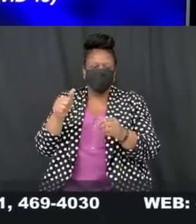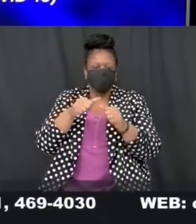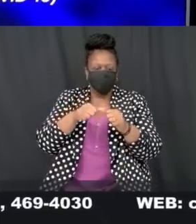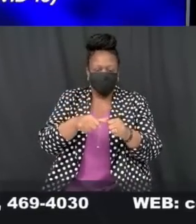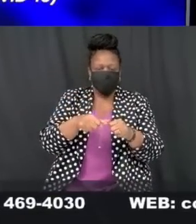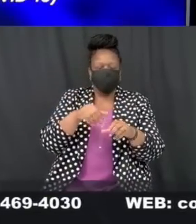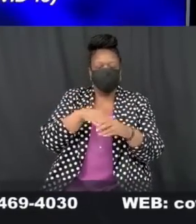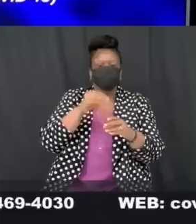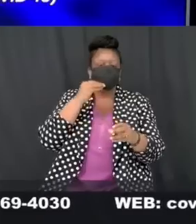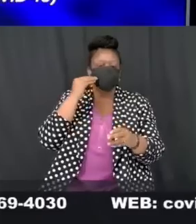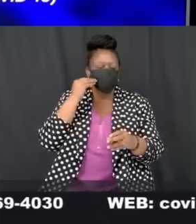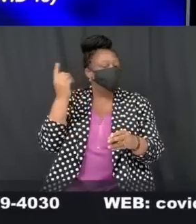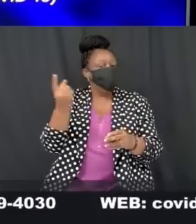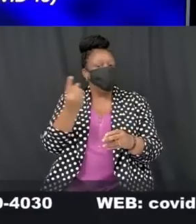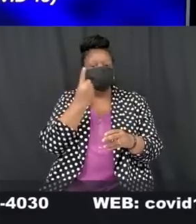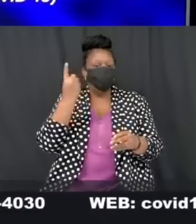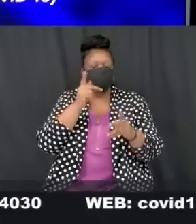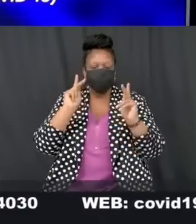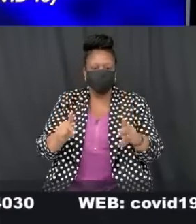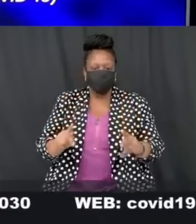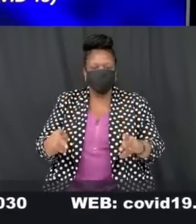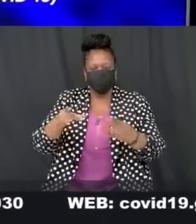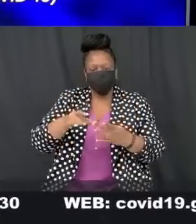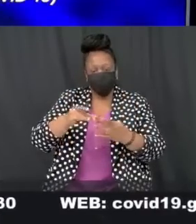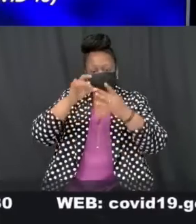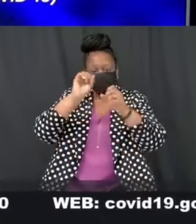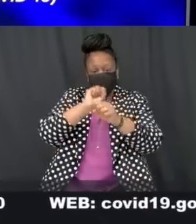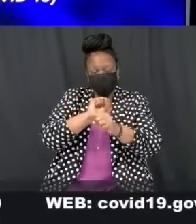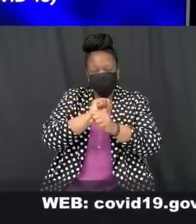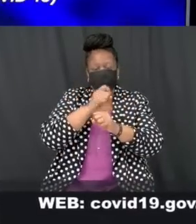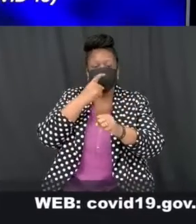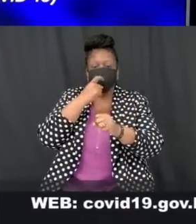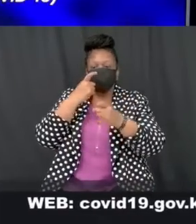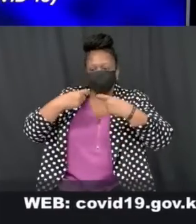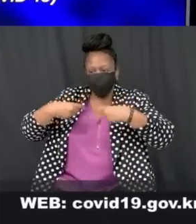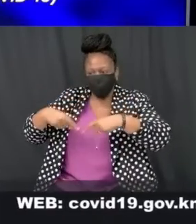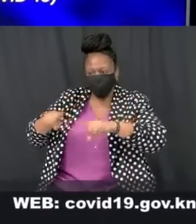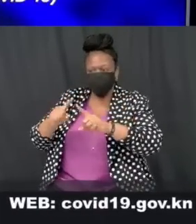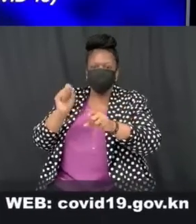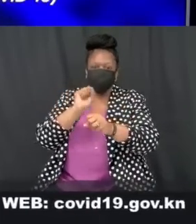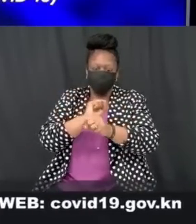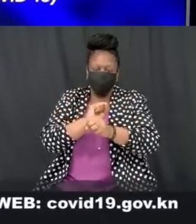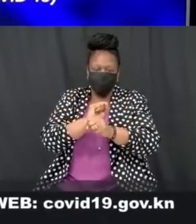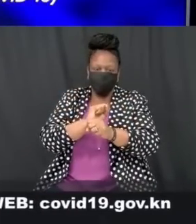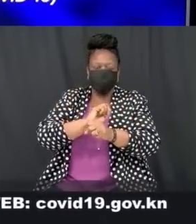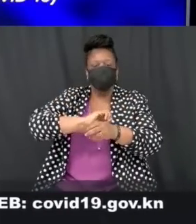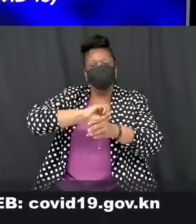to report to work or for essential travel for emergency purposes.